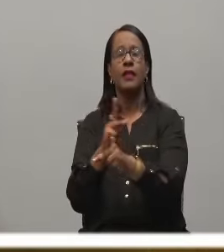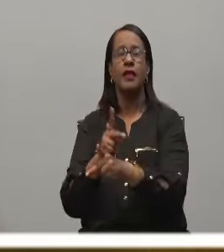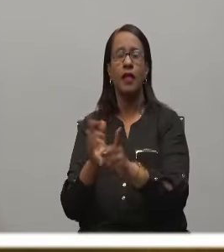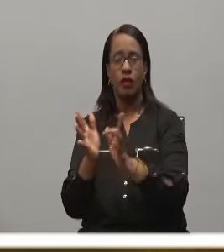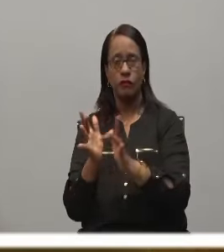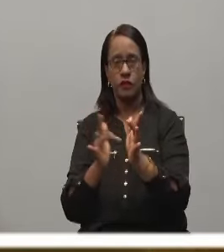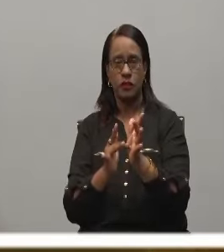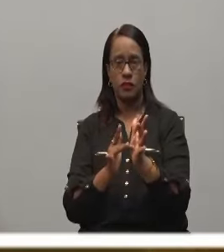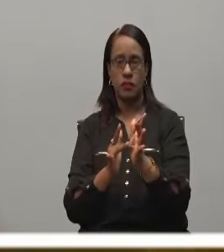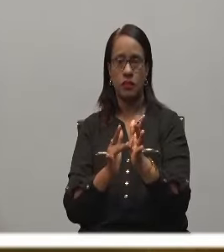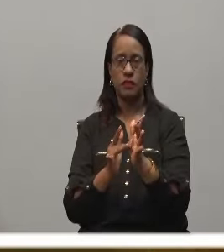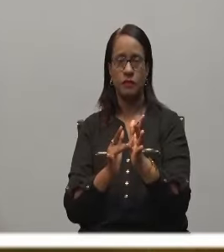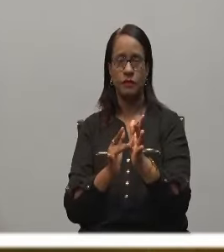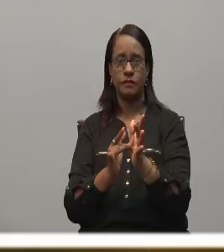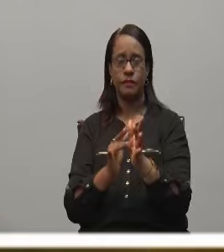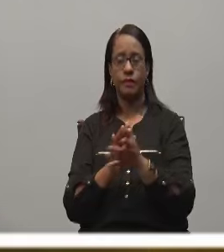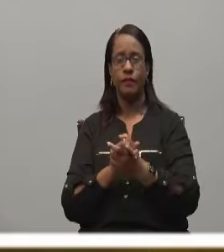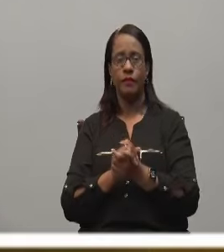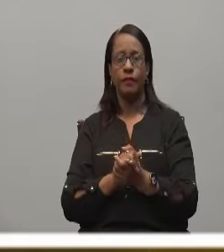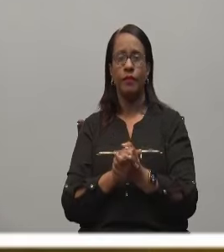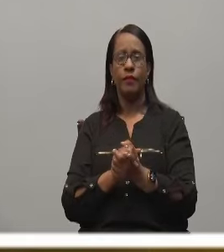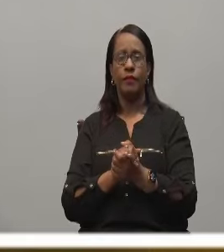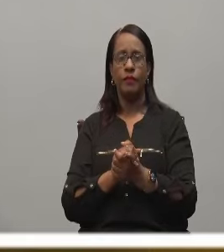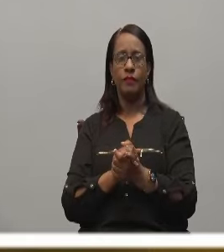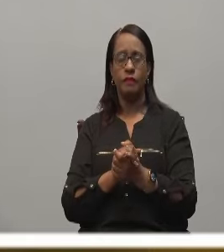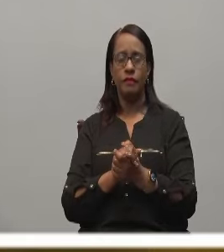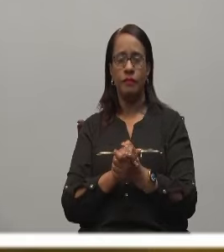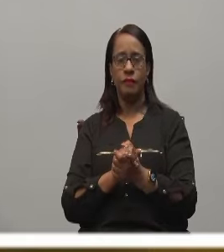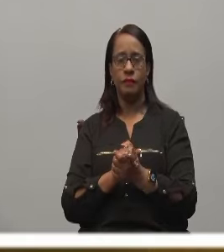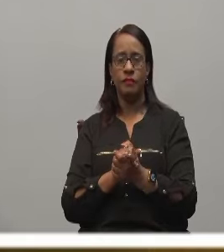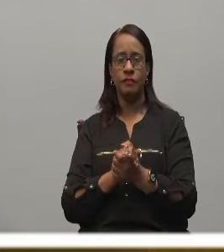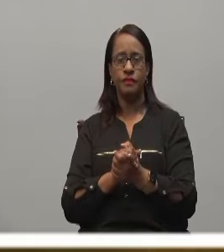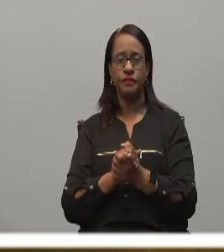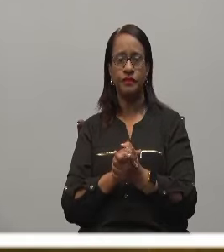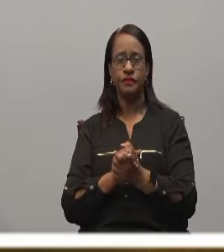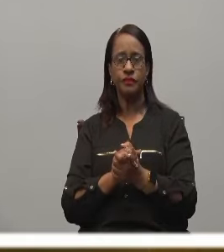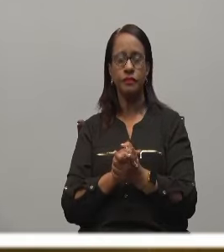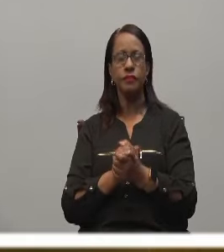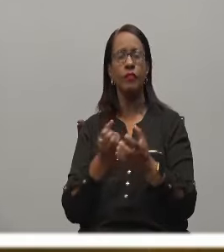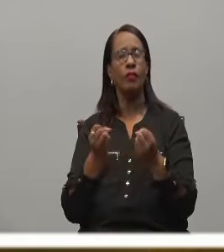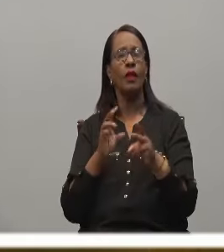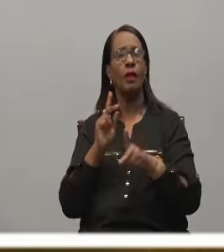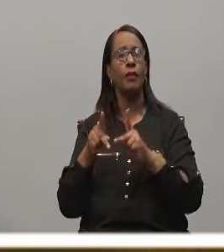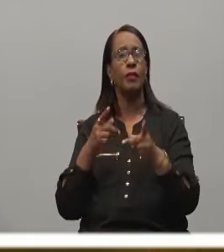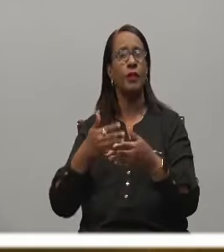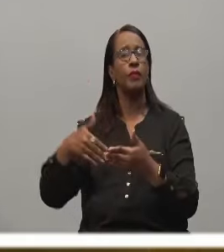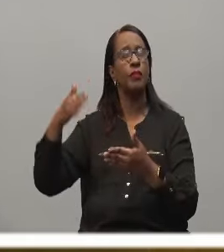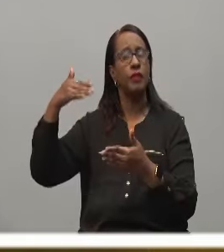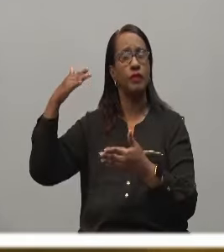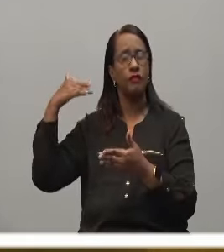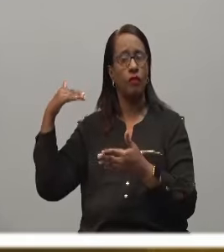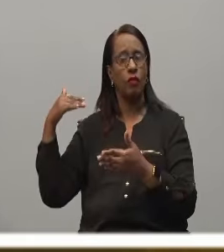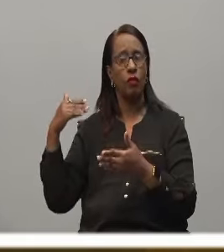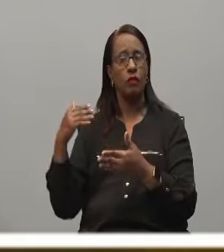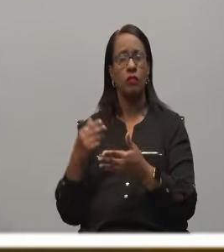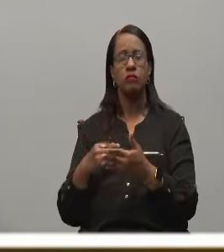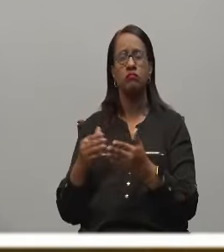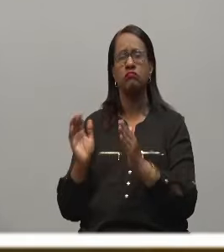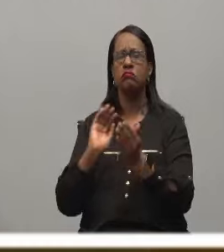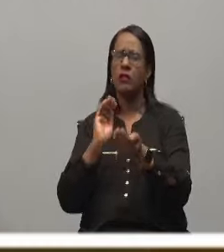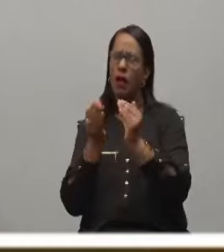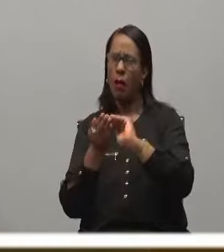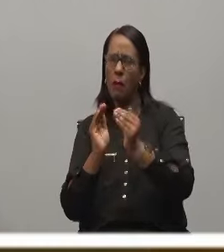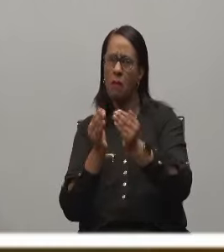Well, many of the ancient commentators see this as a reference back to Adam.